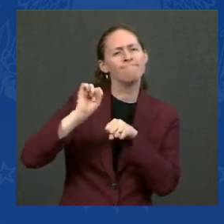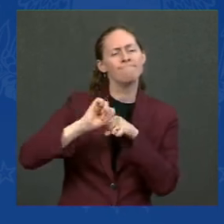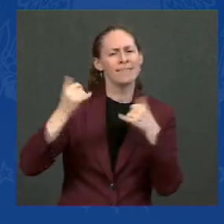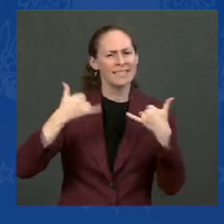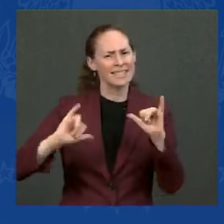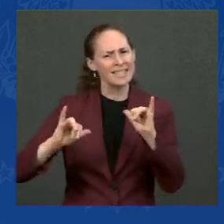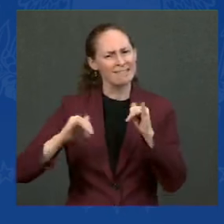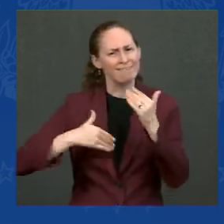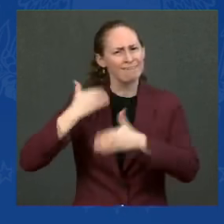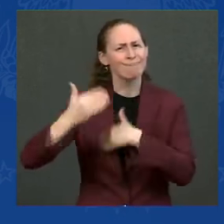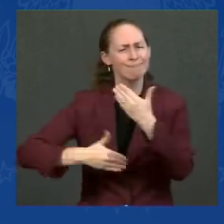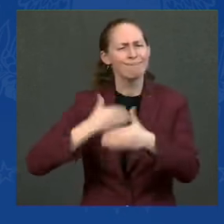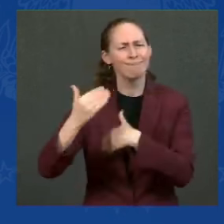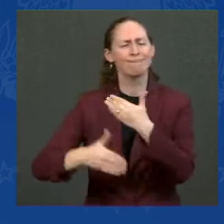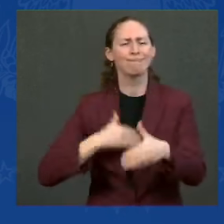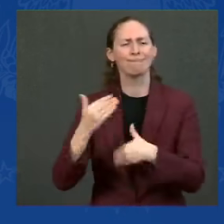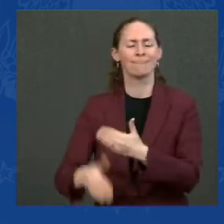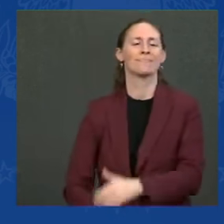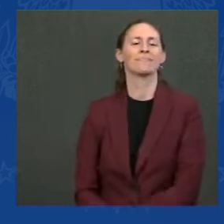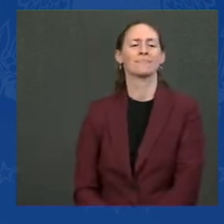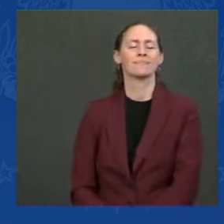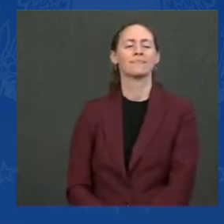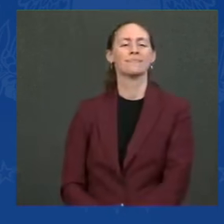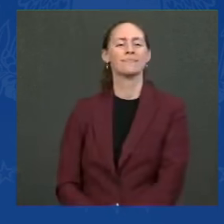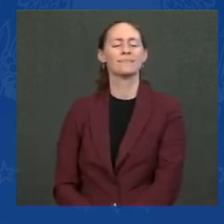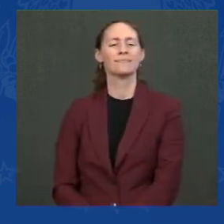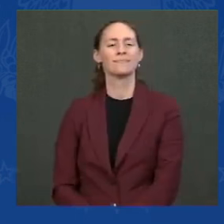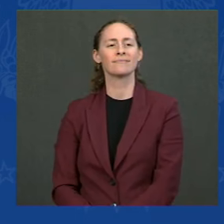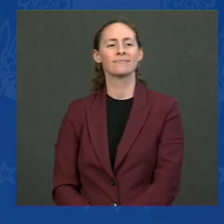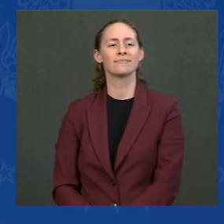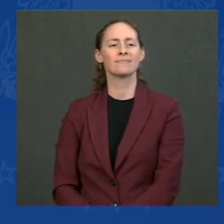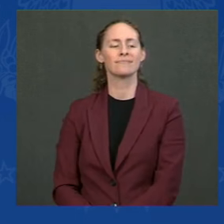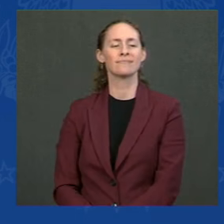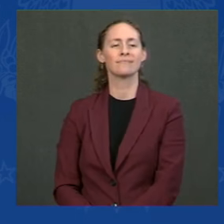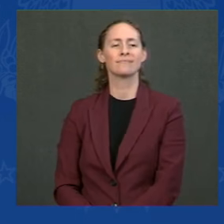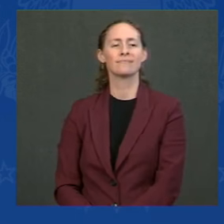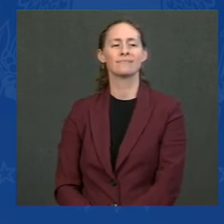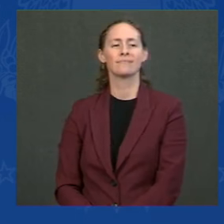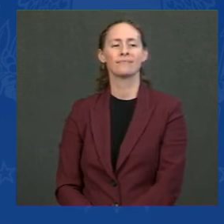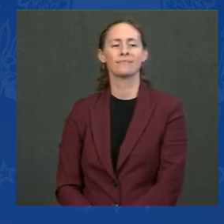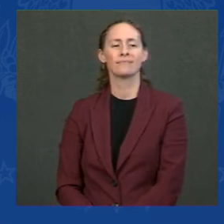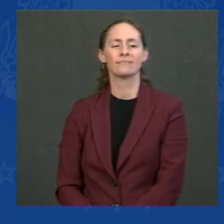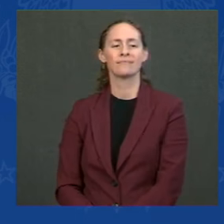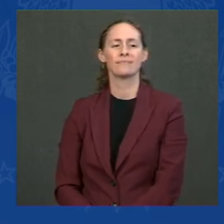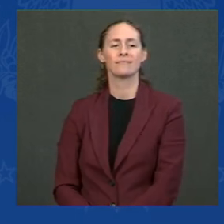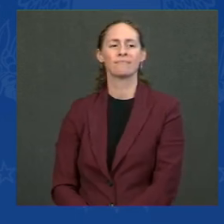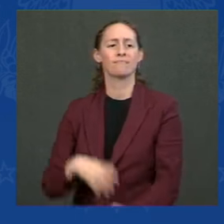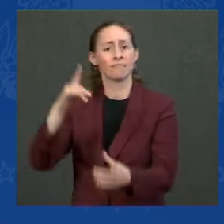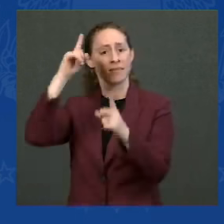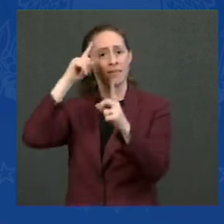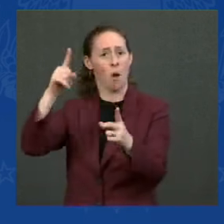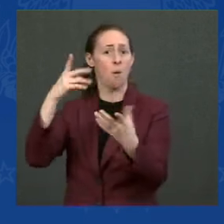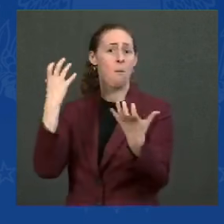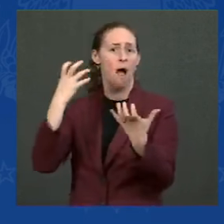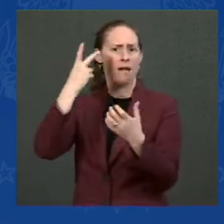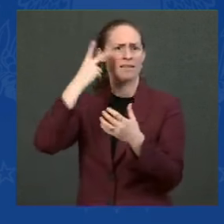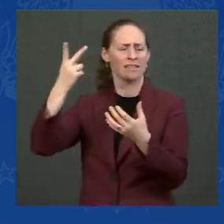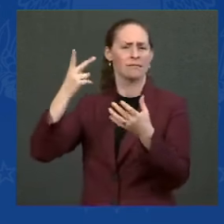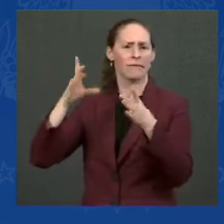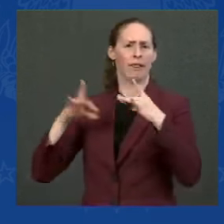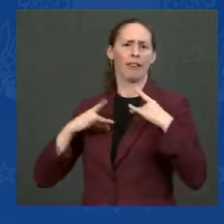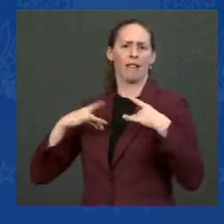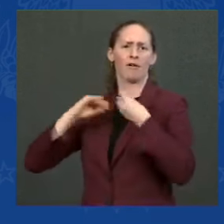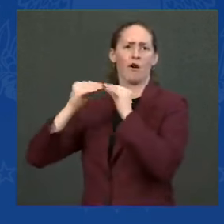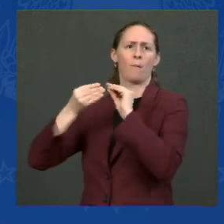to see less COVID-19 cases in a vast majority of communities around the country. Cases are down this past month